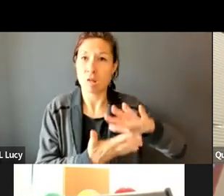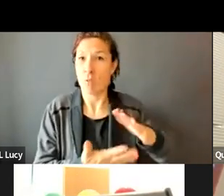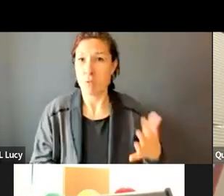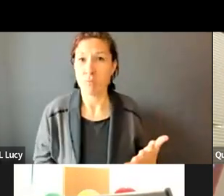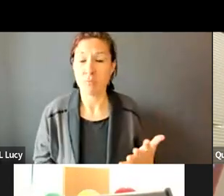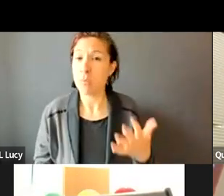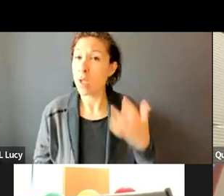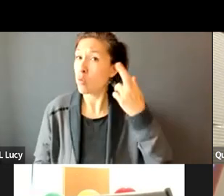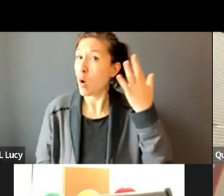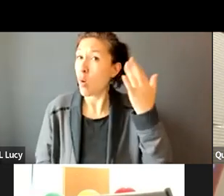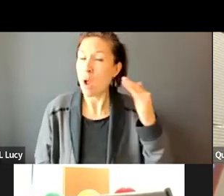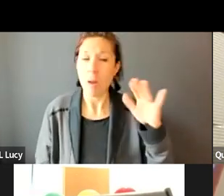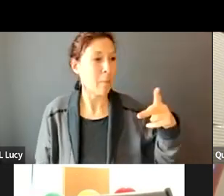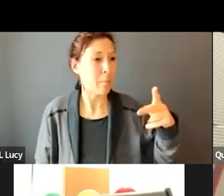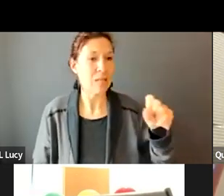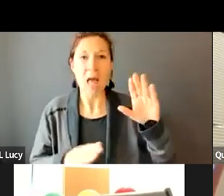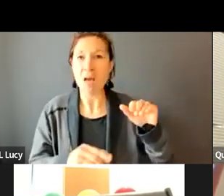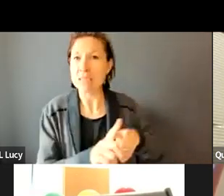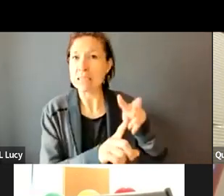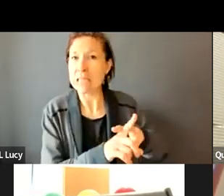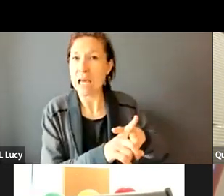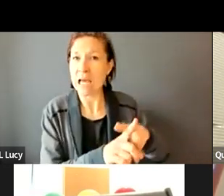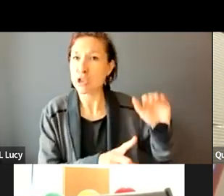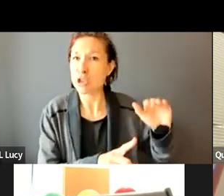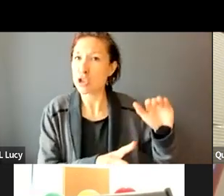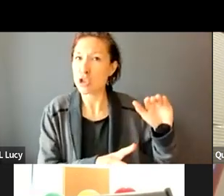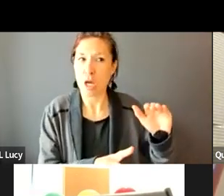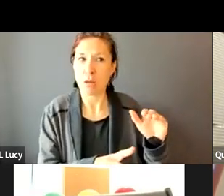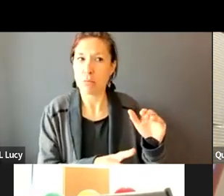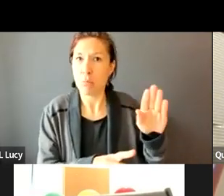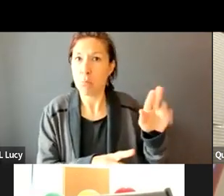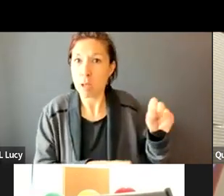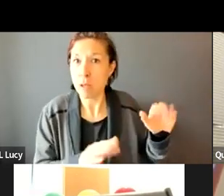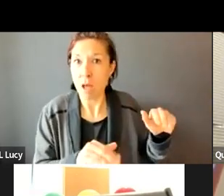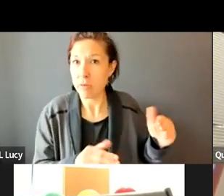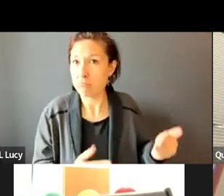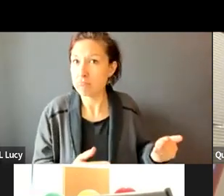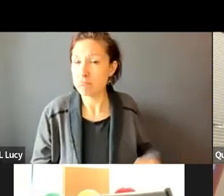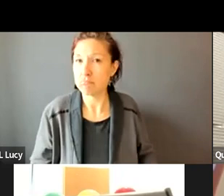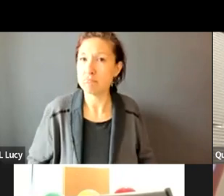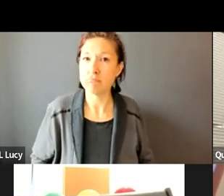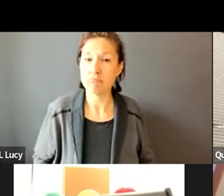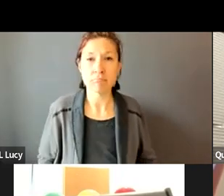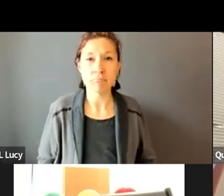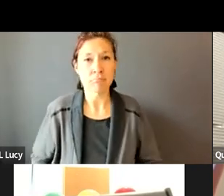because BPS has not assigned her transportation is